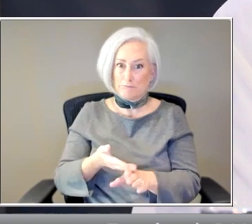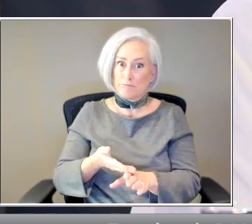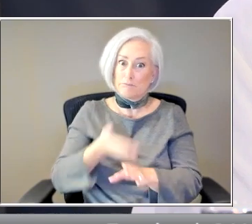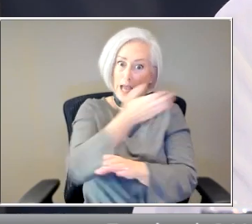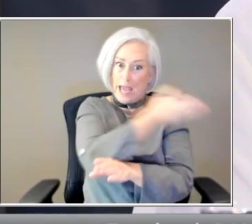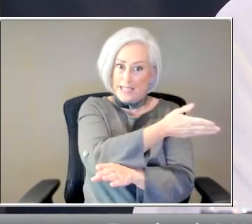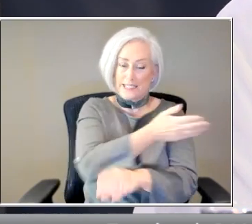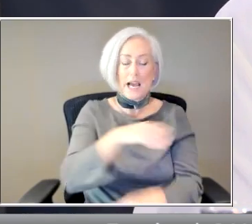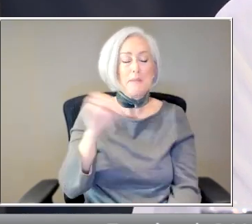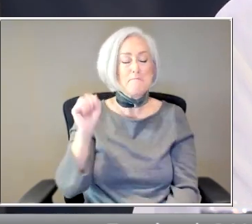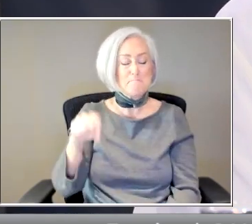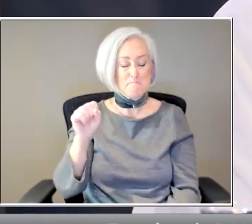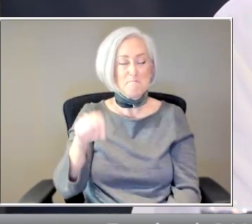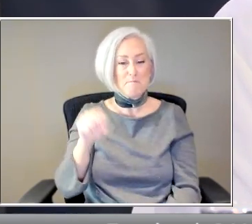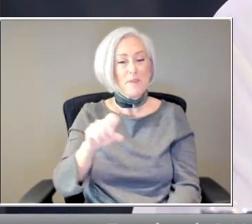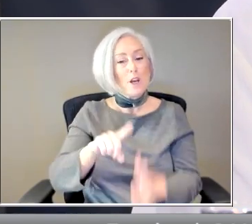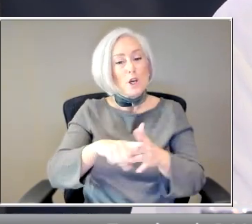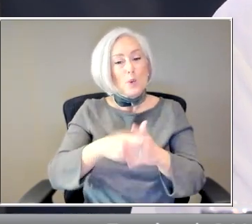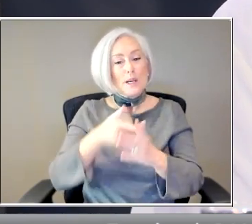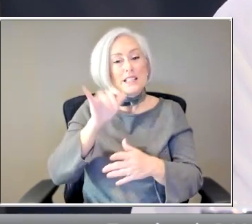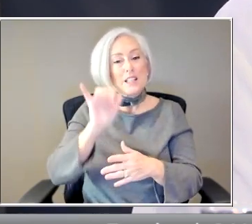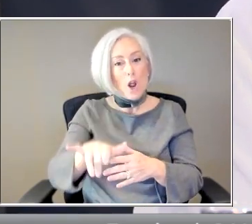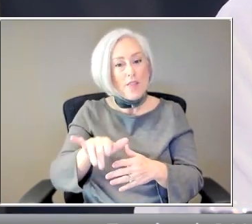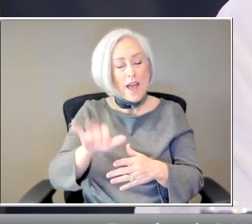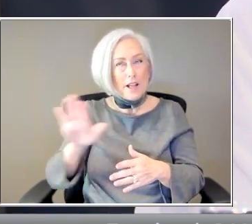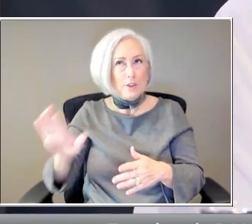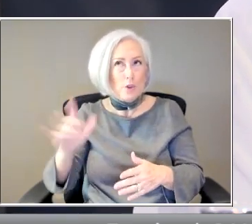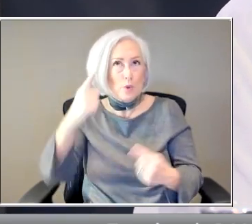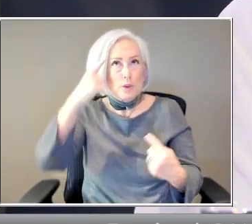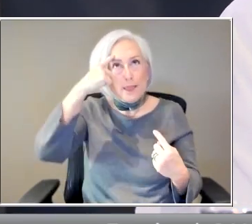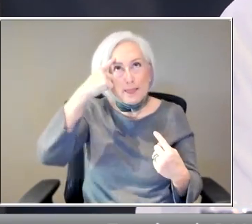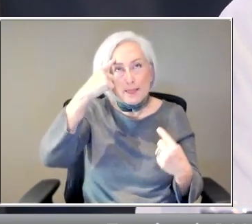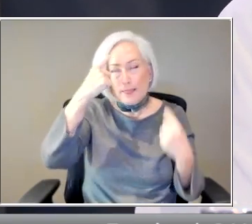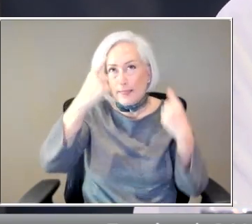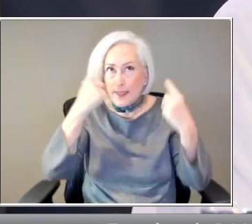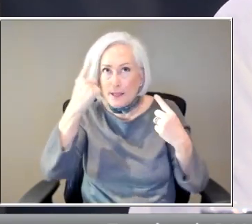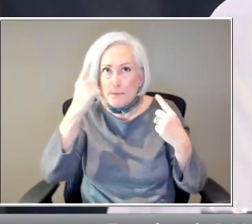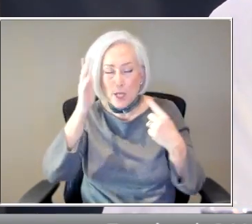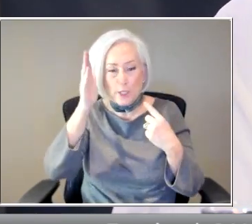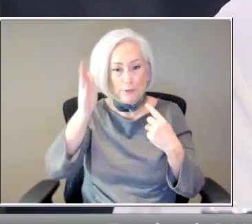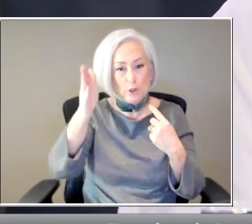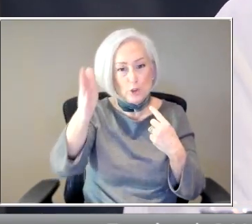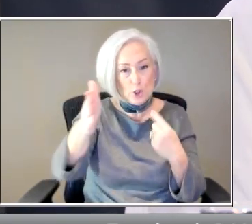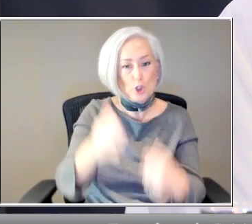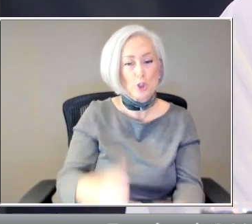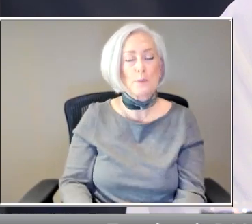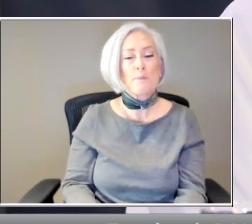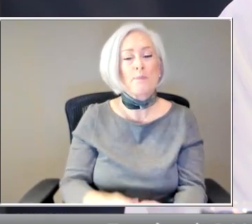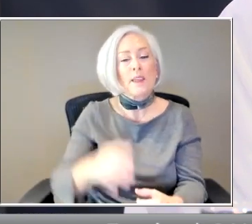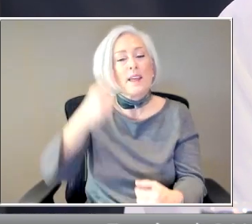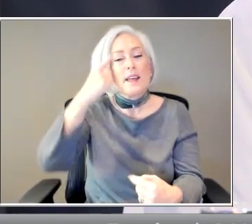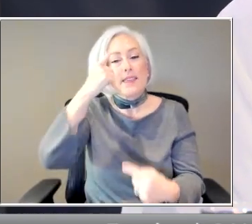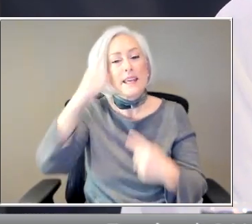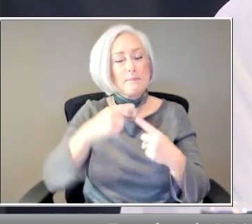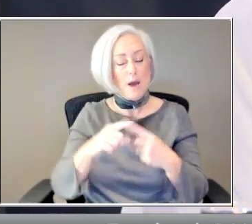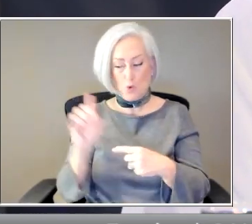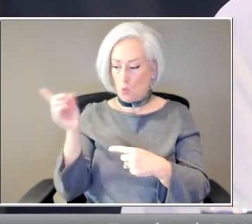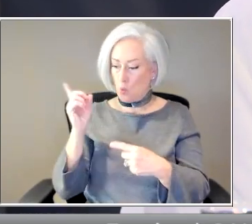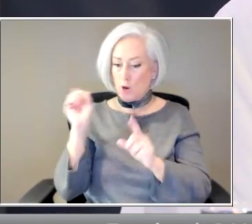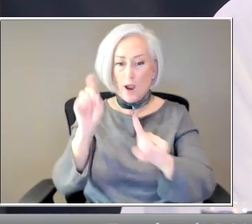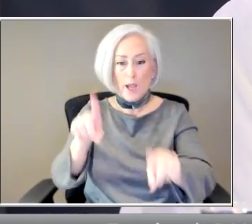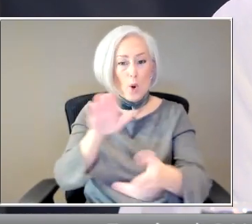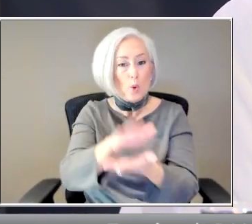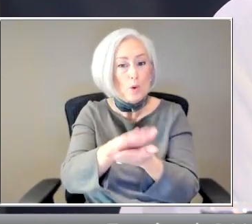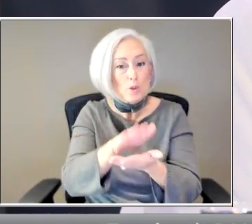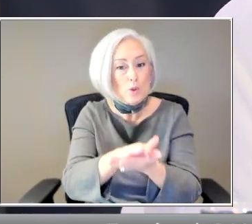start their minds thinking about the future. You start thinking about, like, where am I going to go to school? Where am I going to live?